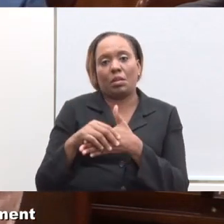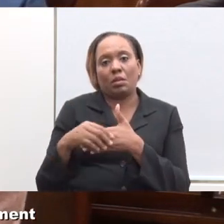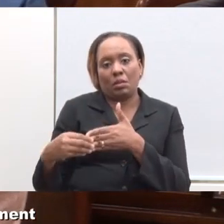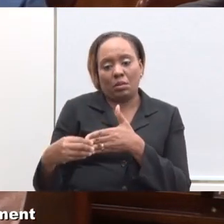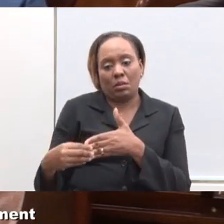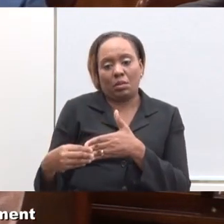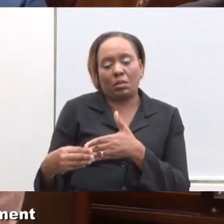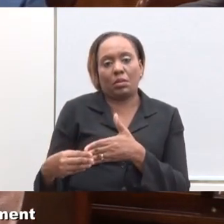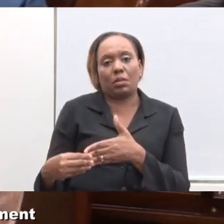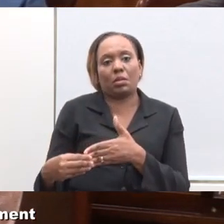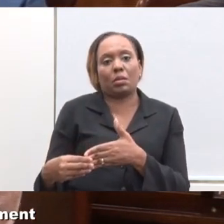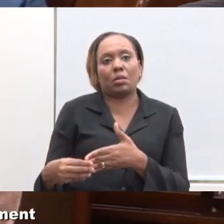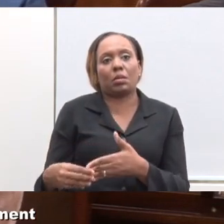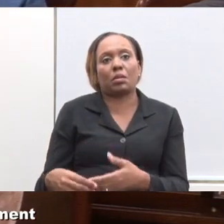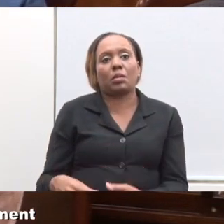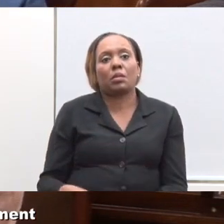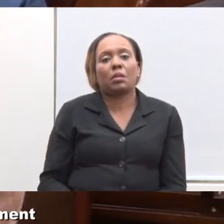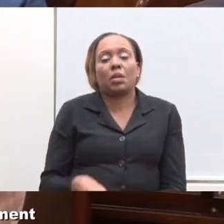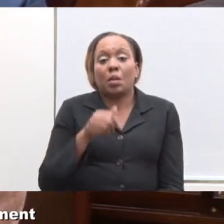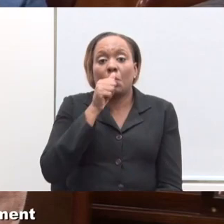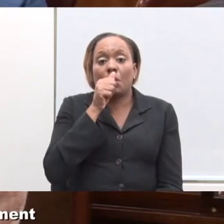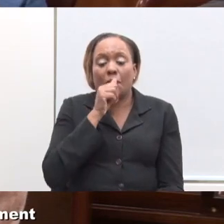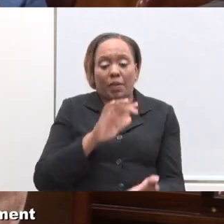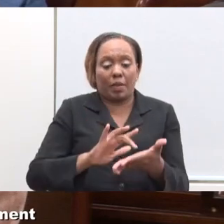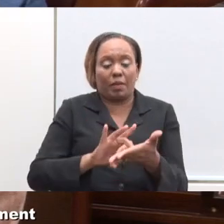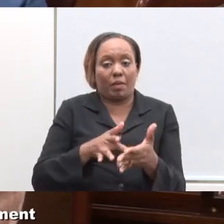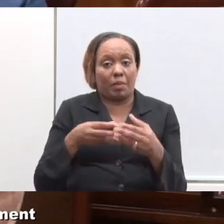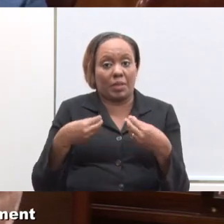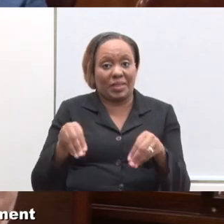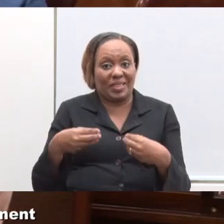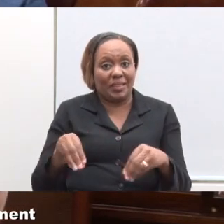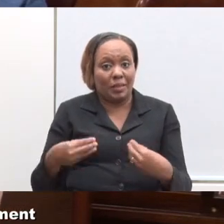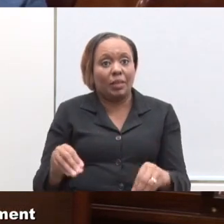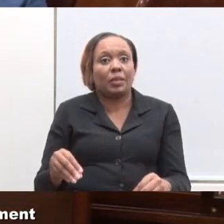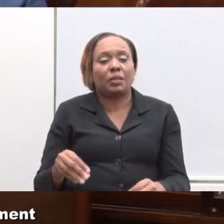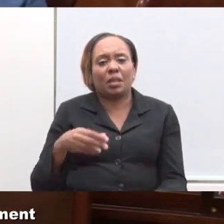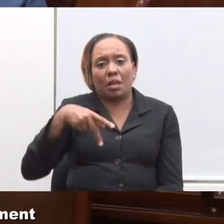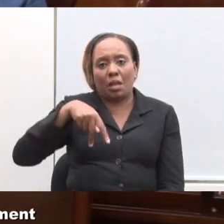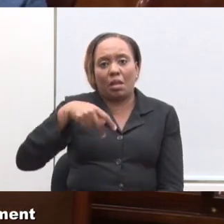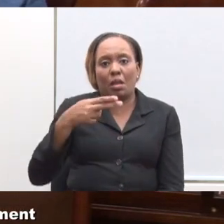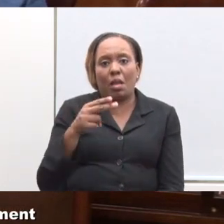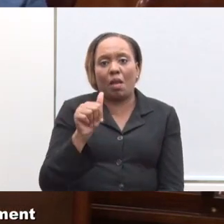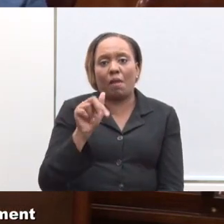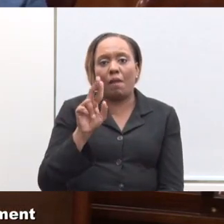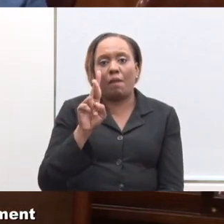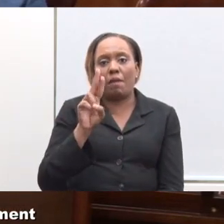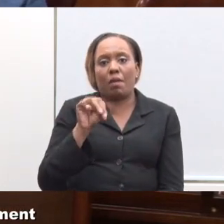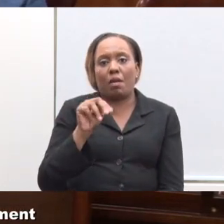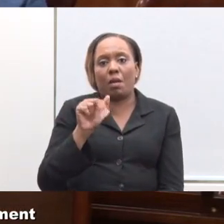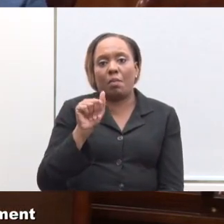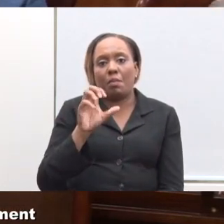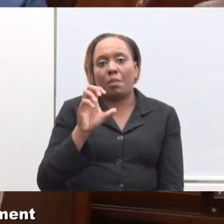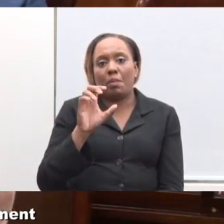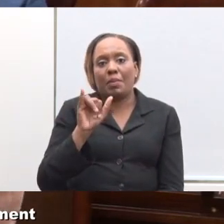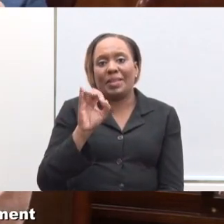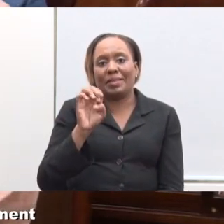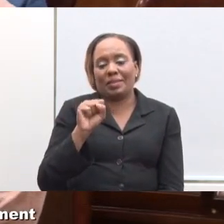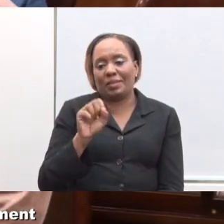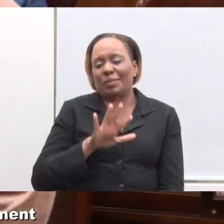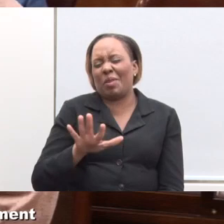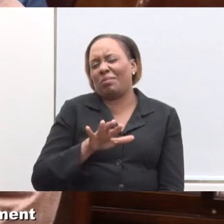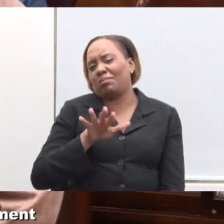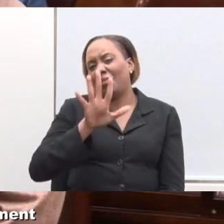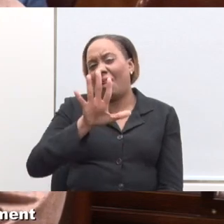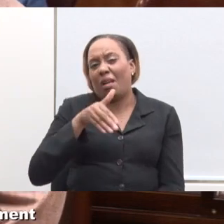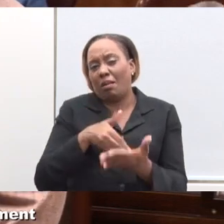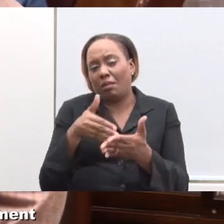The private pharmacies bill, for which they will be reimbursed, is about $5 million. And they will